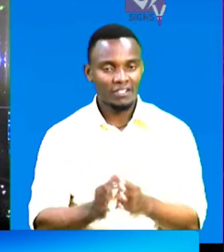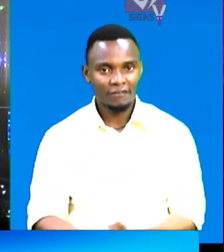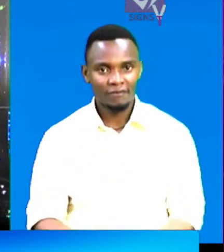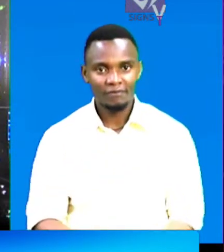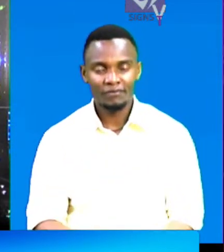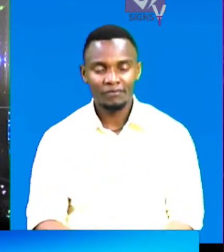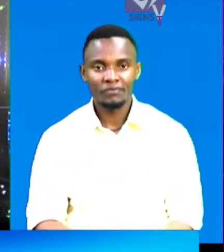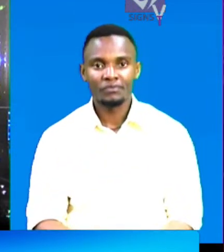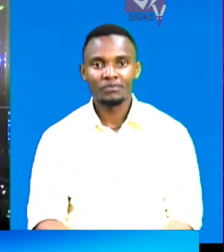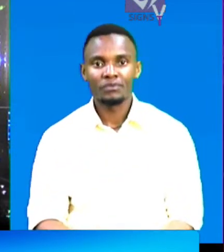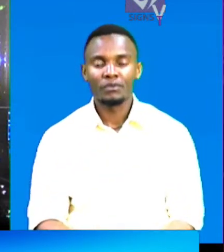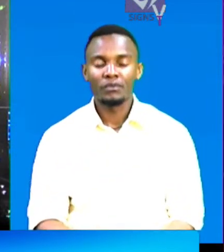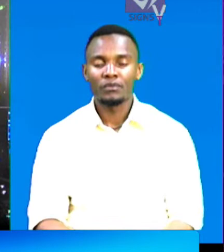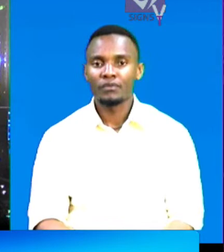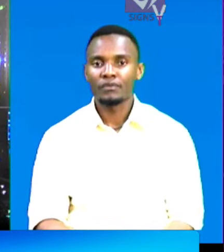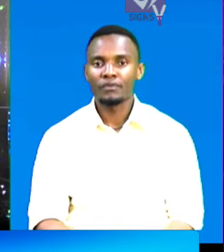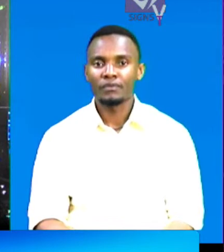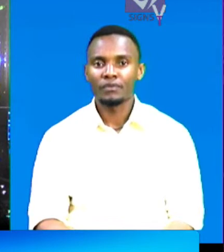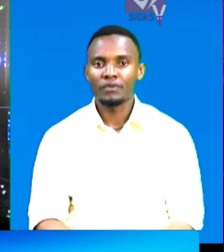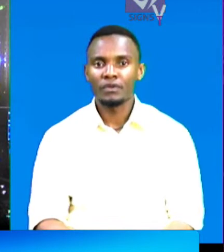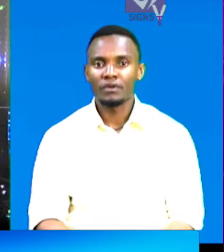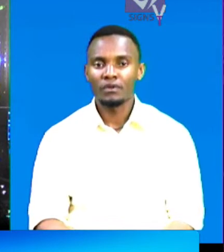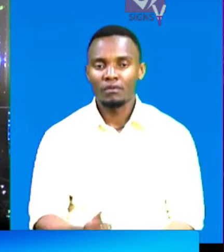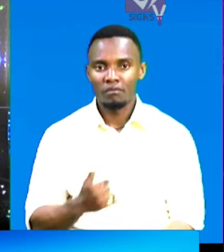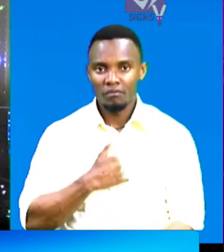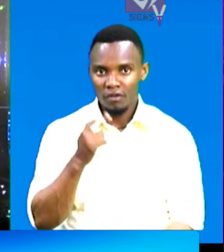So as I have explained there,